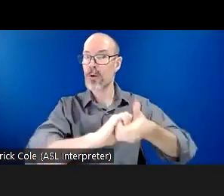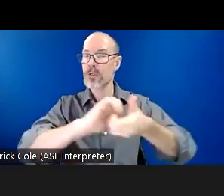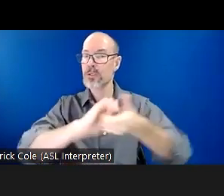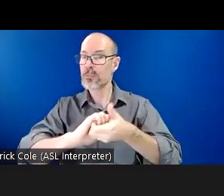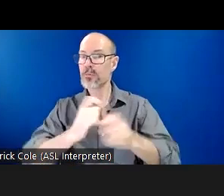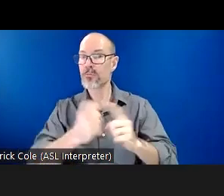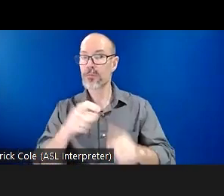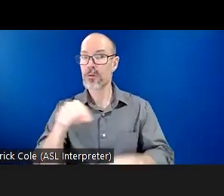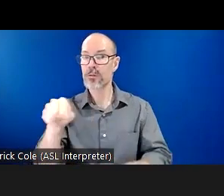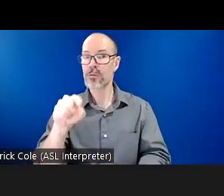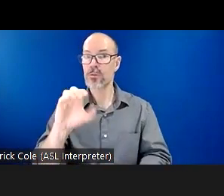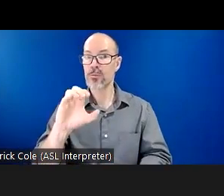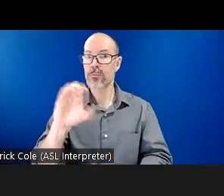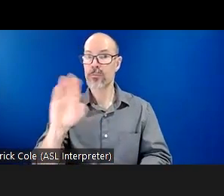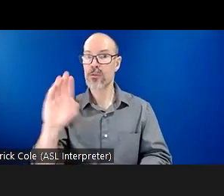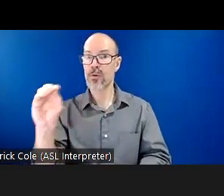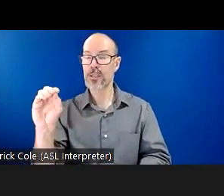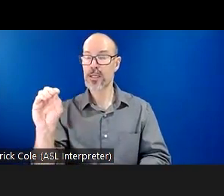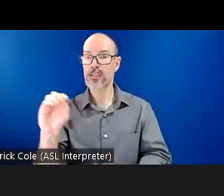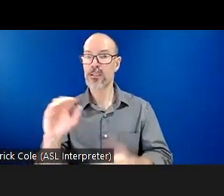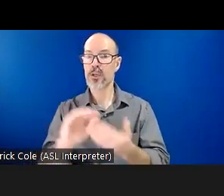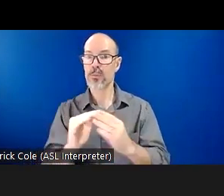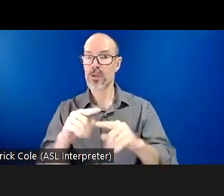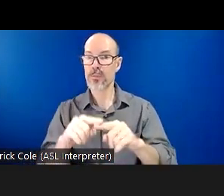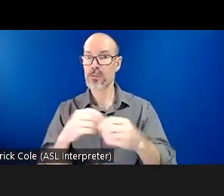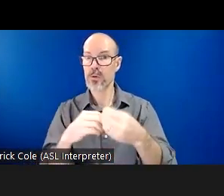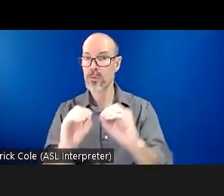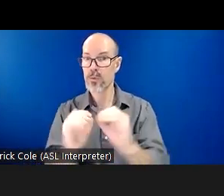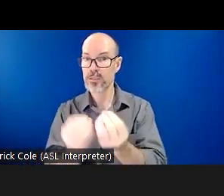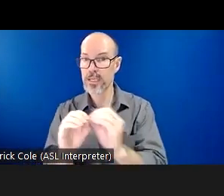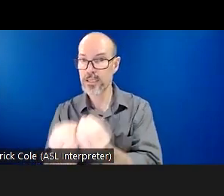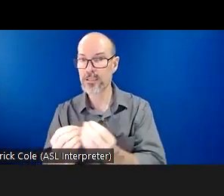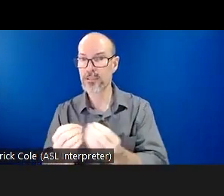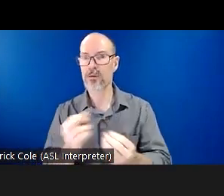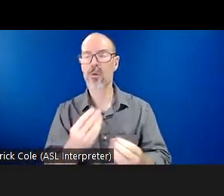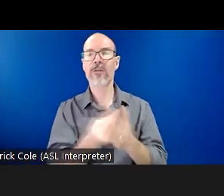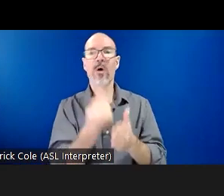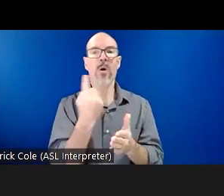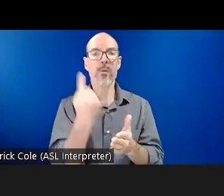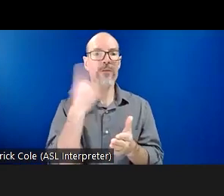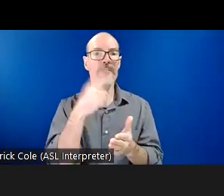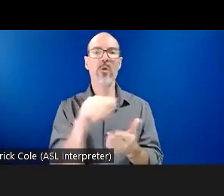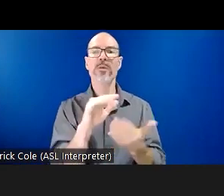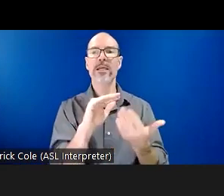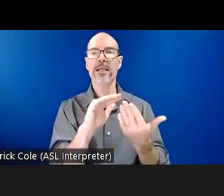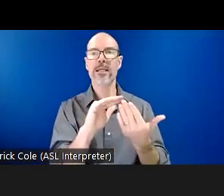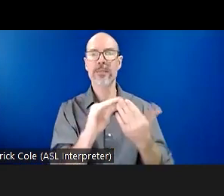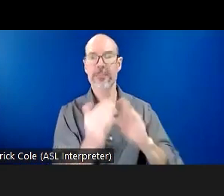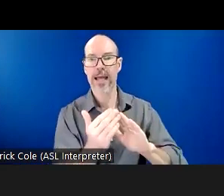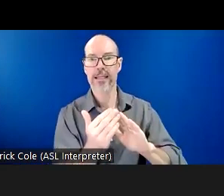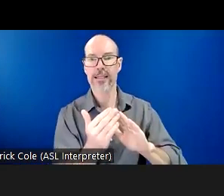community-based organizations in this, or is it only are the funds only for municipalities to be using